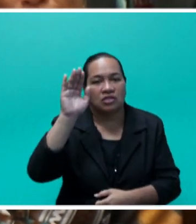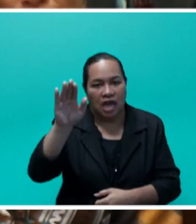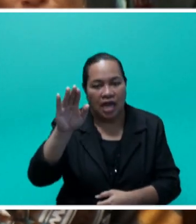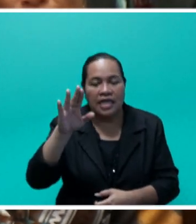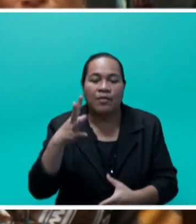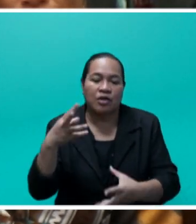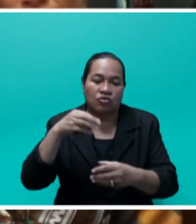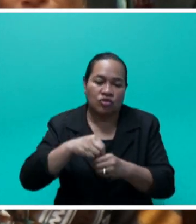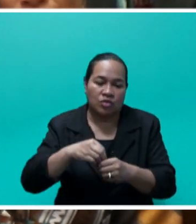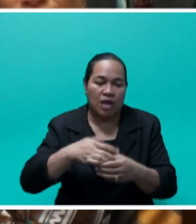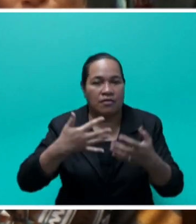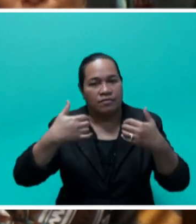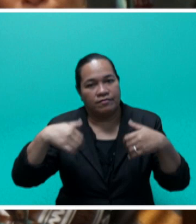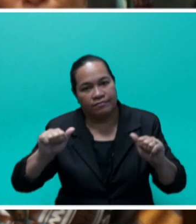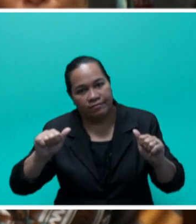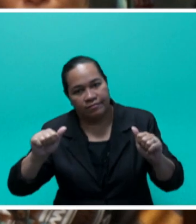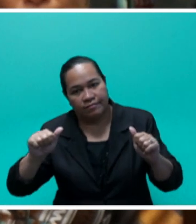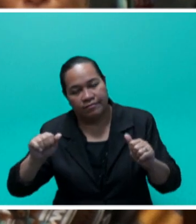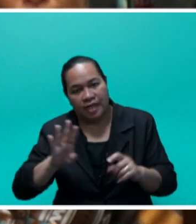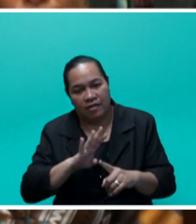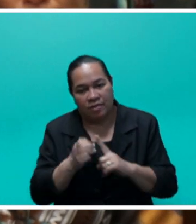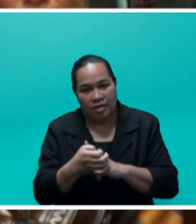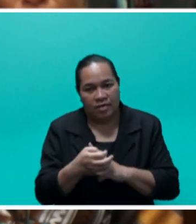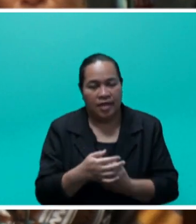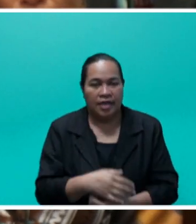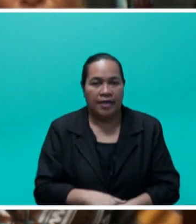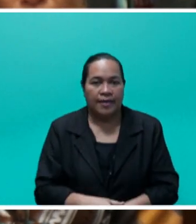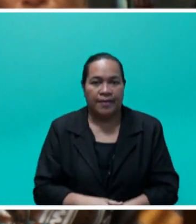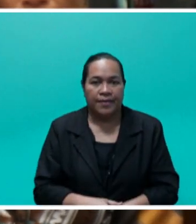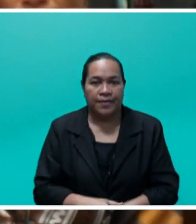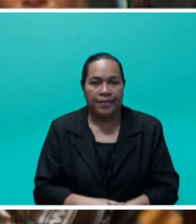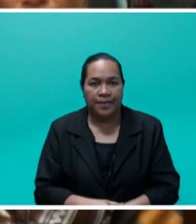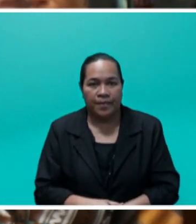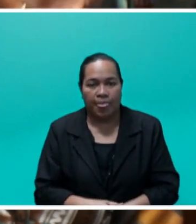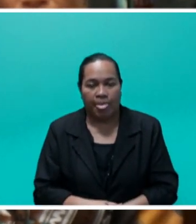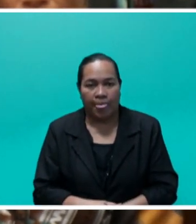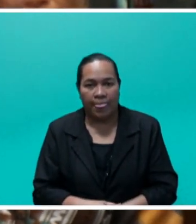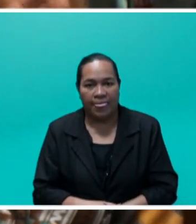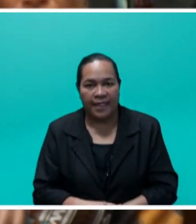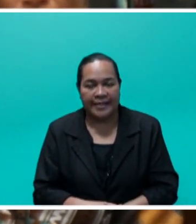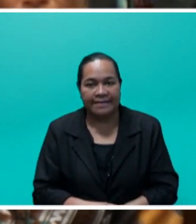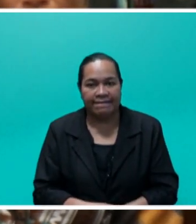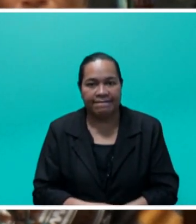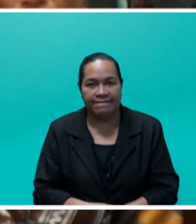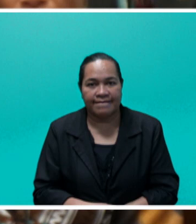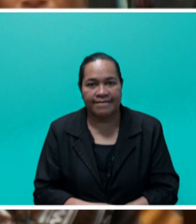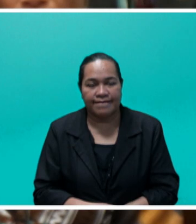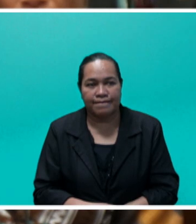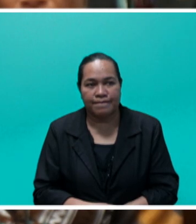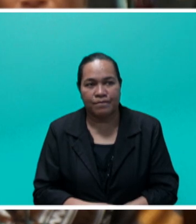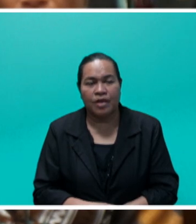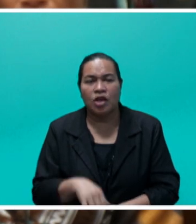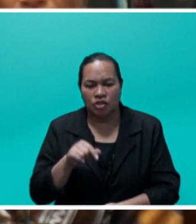and prosperous and environmentally responsible. So just in terms of the